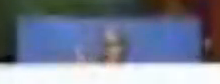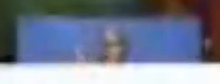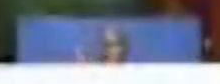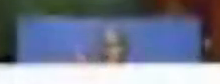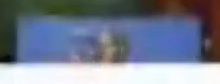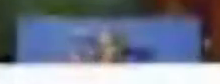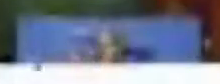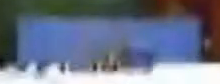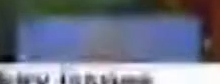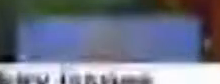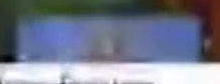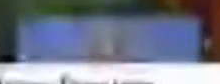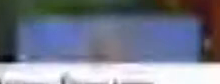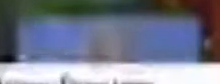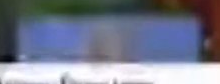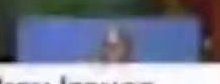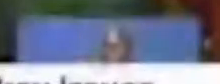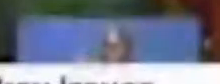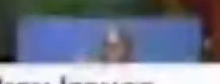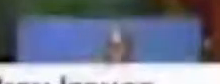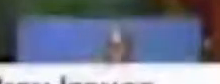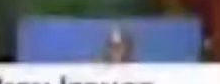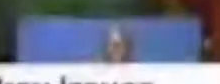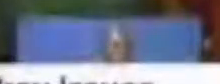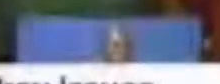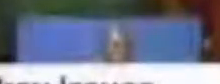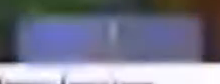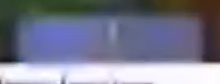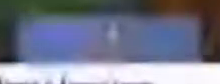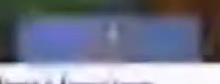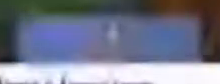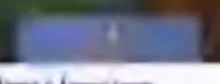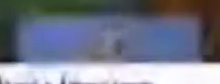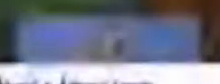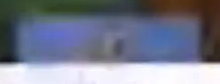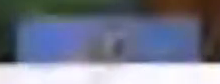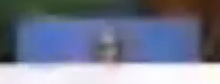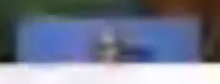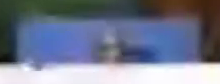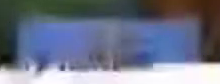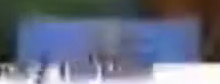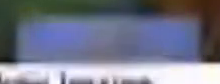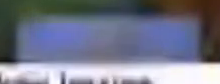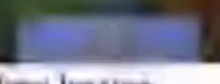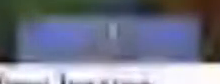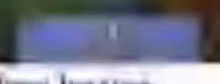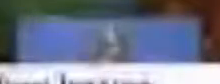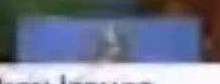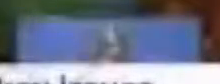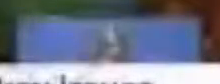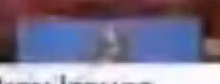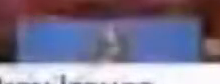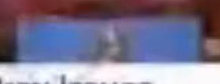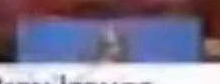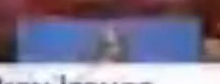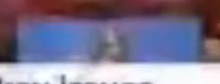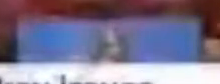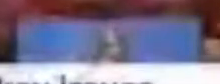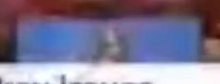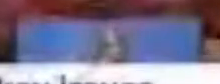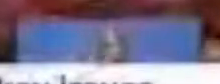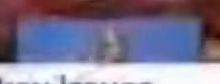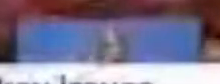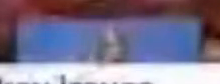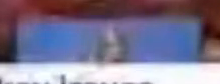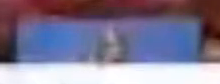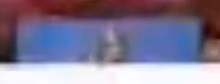potential that exists in northern Kenya and with our partners also in Ethiopia. End of part